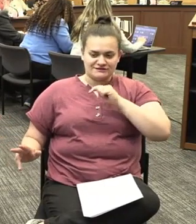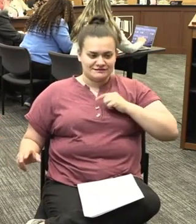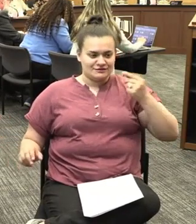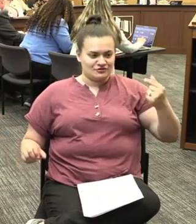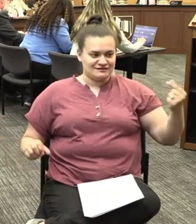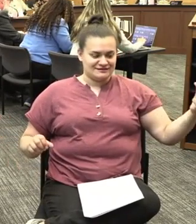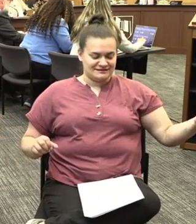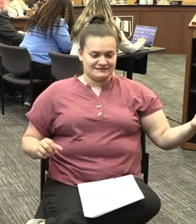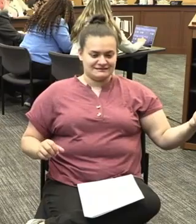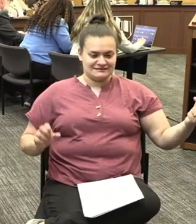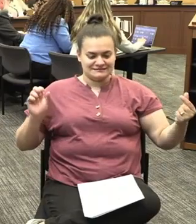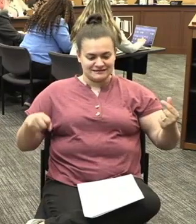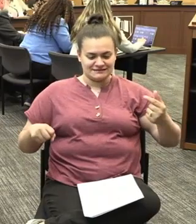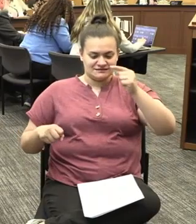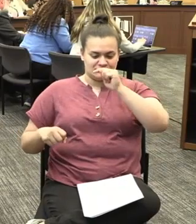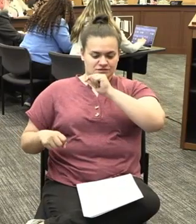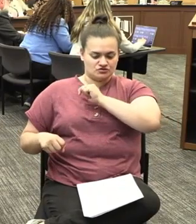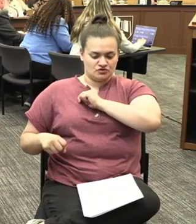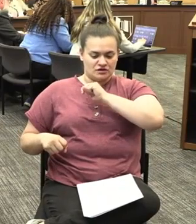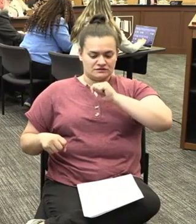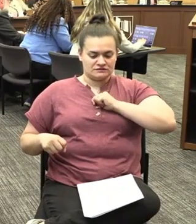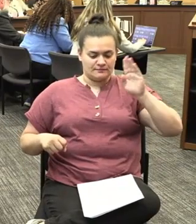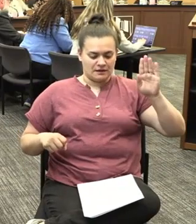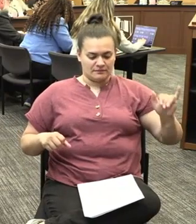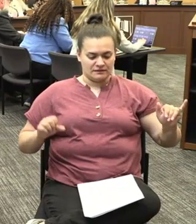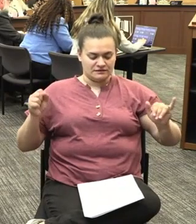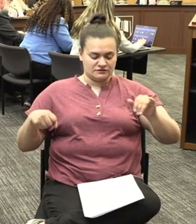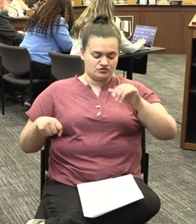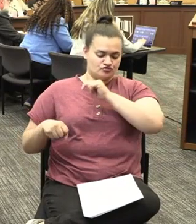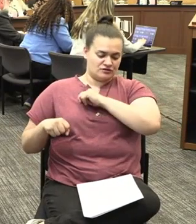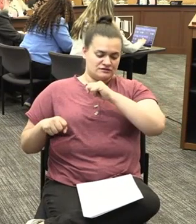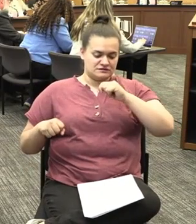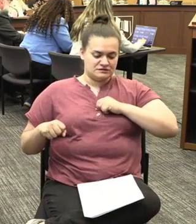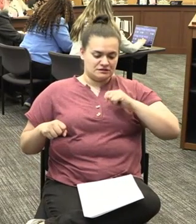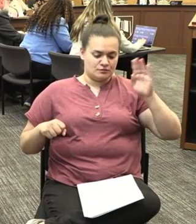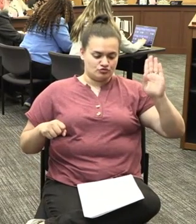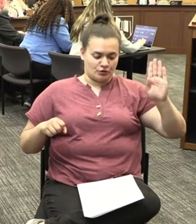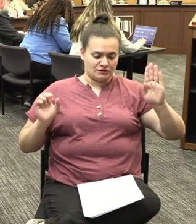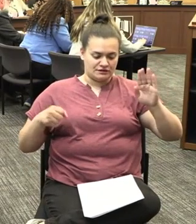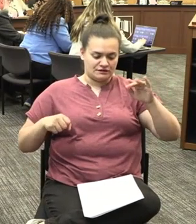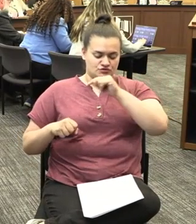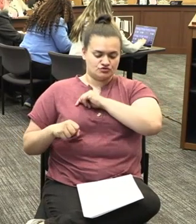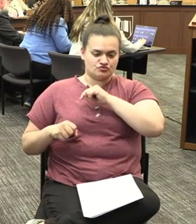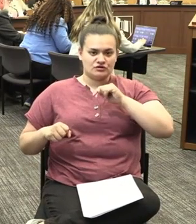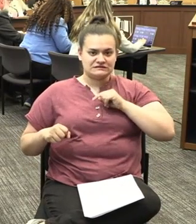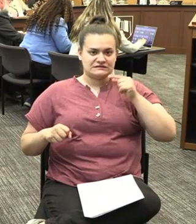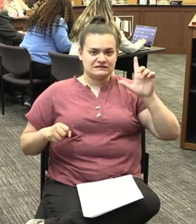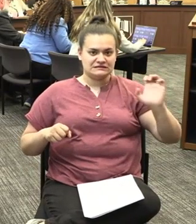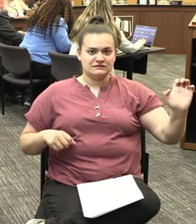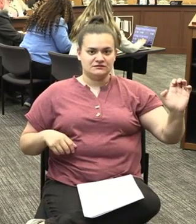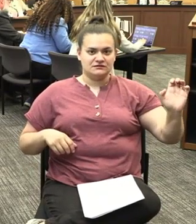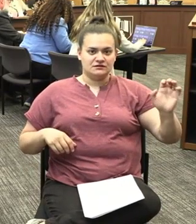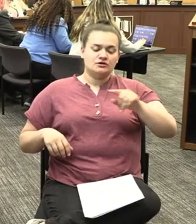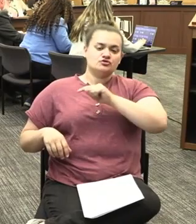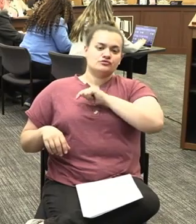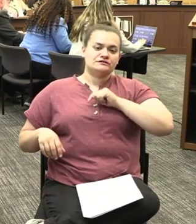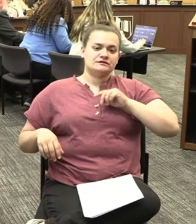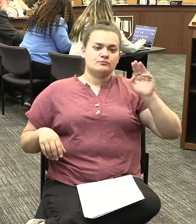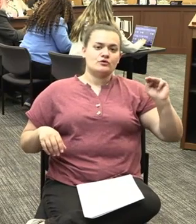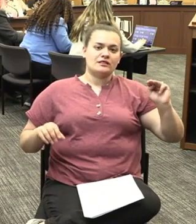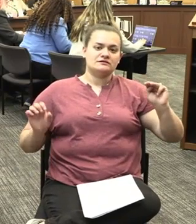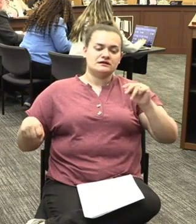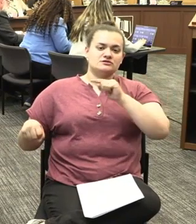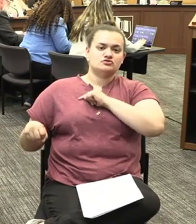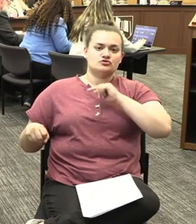Garcia again. Yes. Trustee Bottomley. Yes. Trustee Broderick. Yes. Trustee Lee. Trustee Morales.